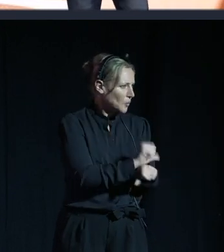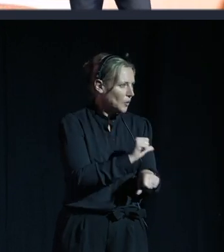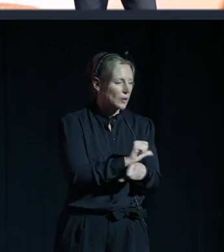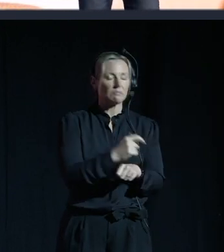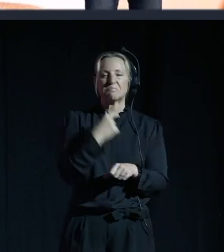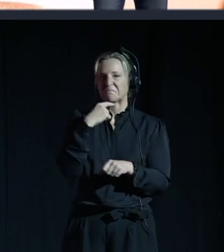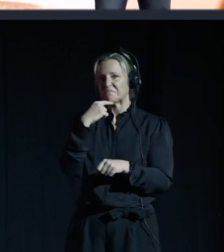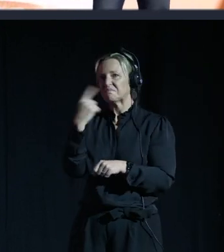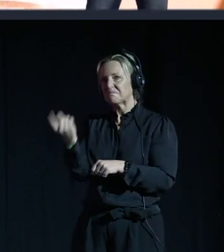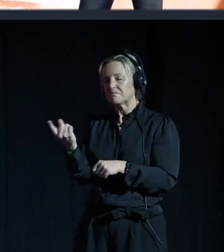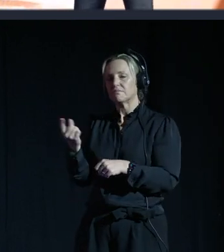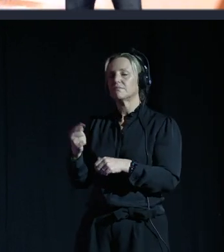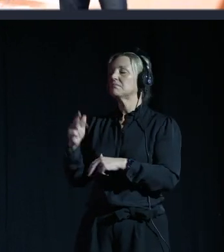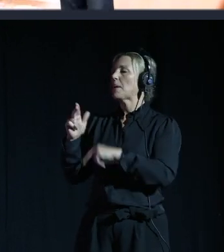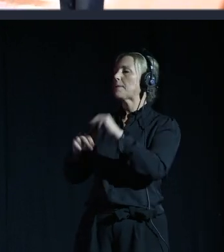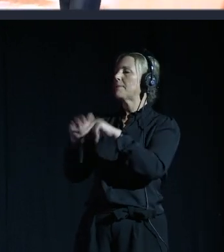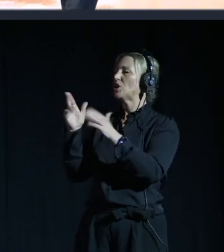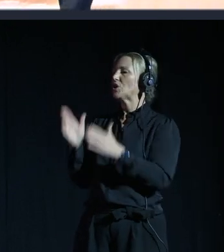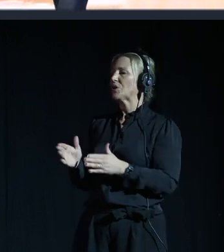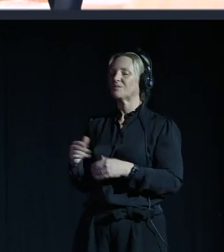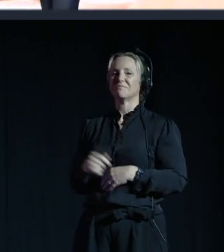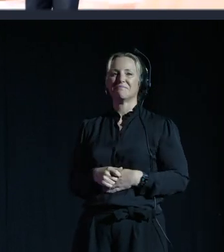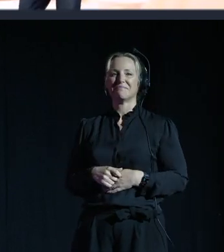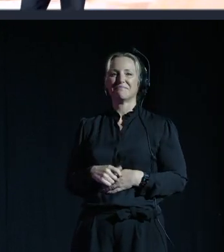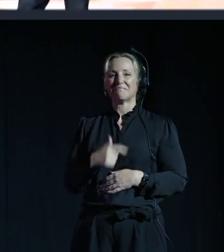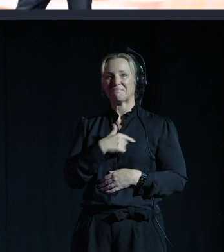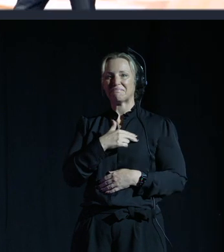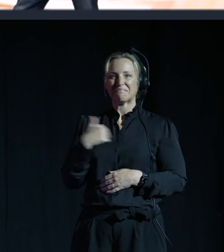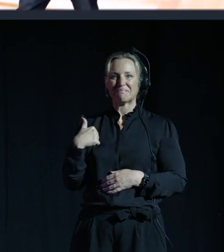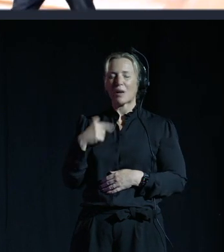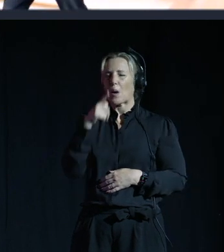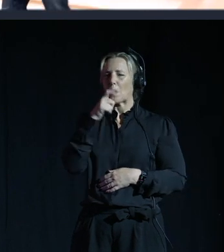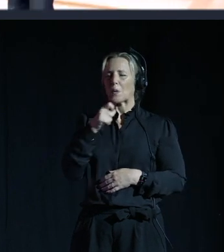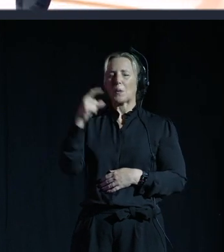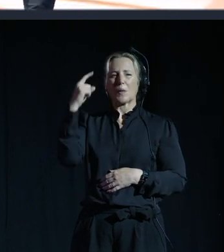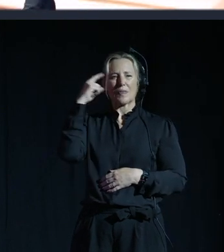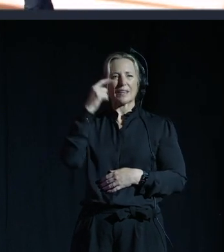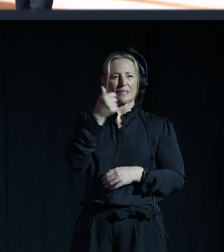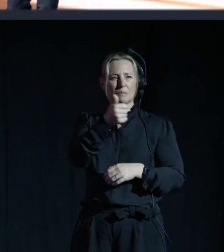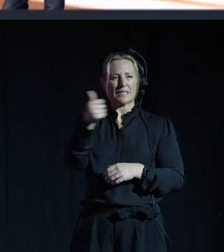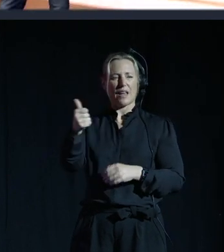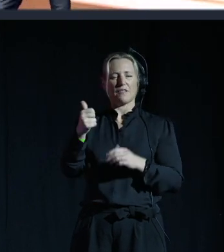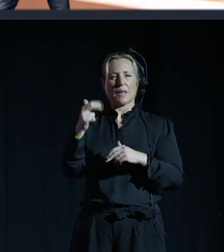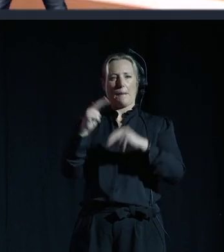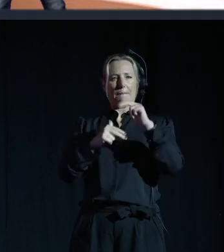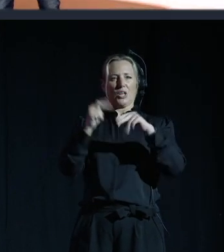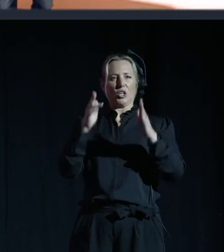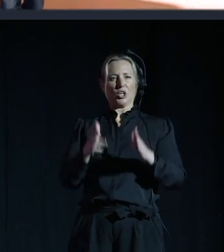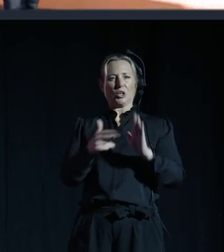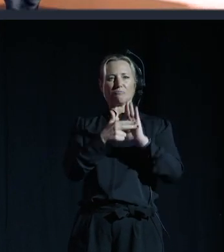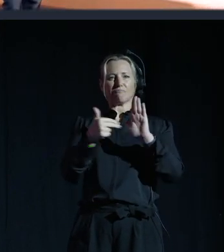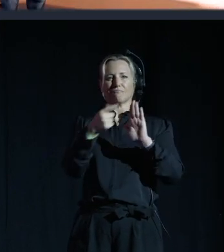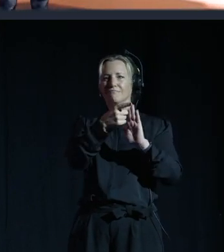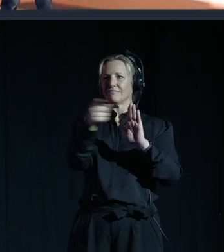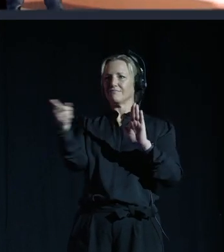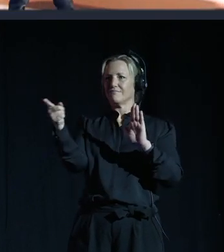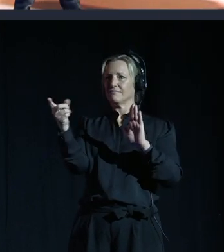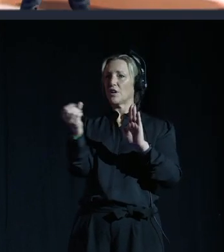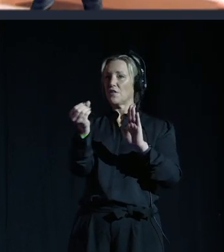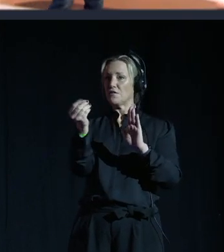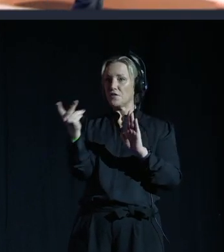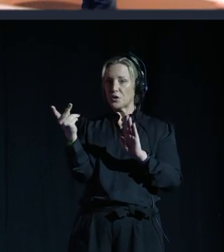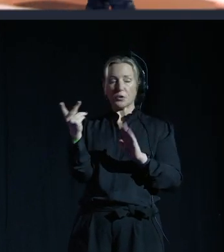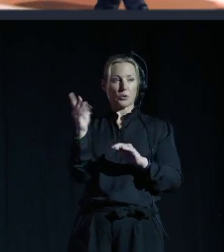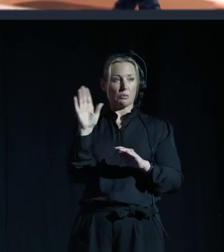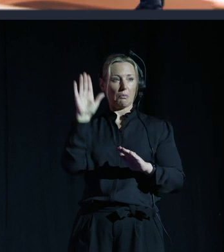products. Who else here would consider themselves a builder? We have any builders? Where are they? Few. Wow, just a